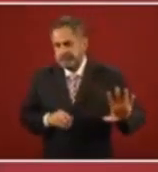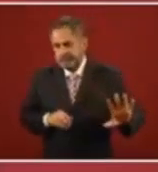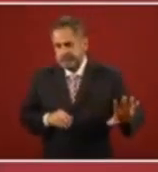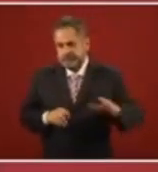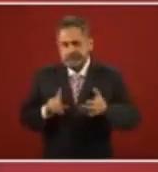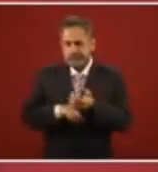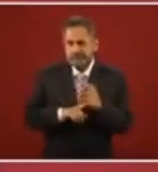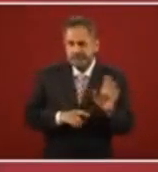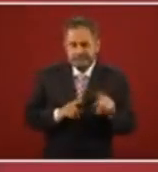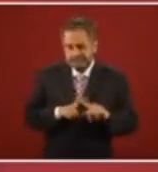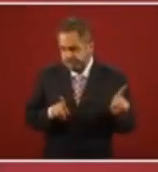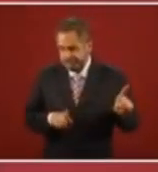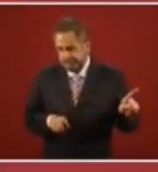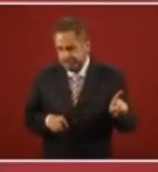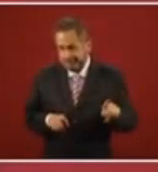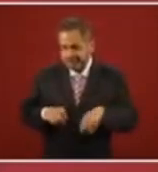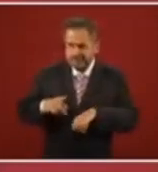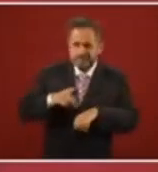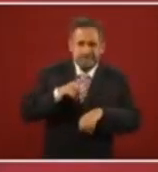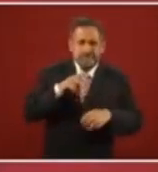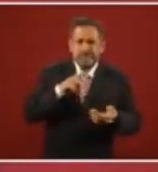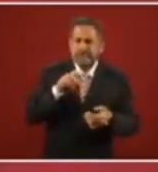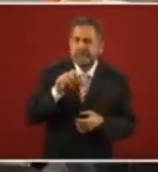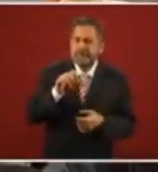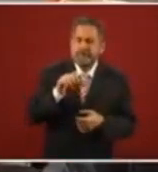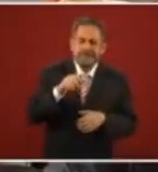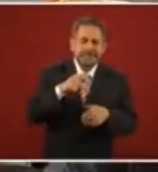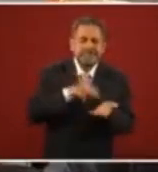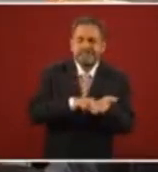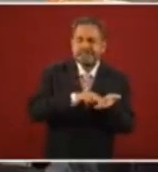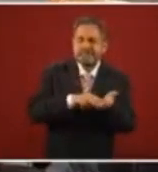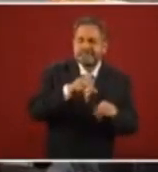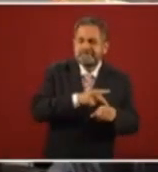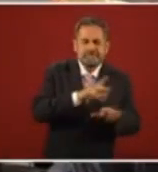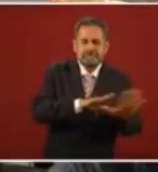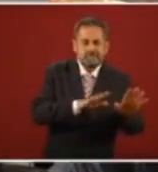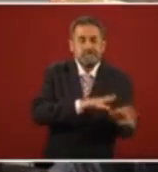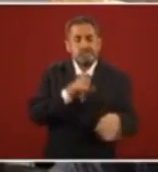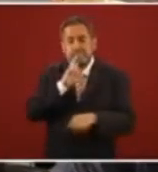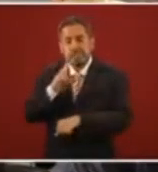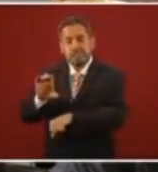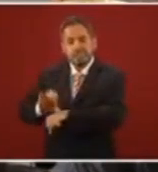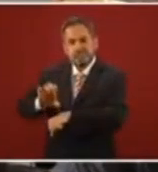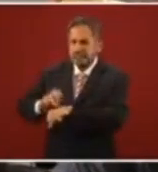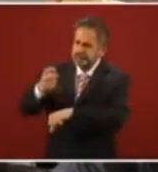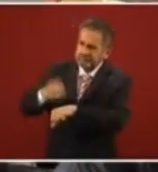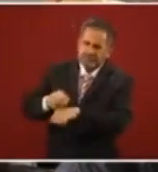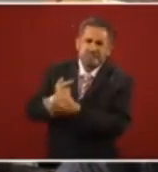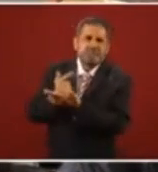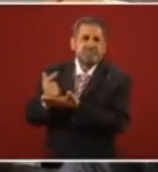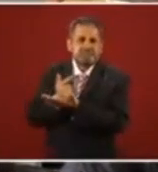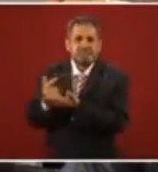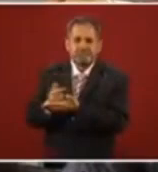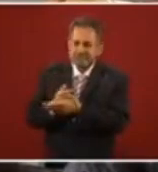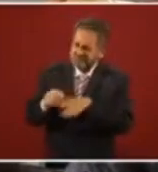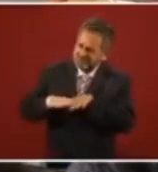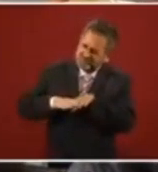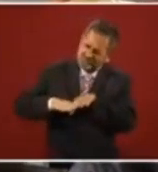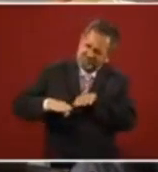de asfalto sino de concreto y se logra